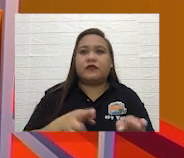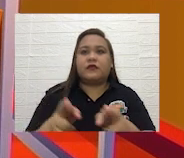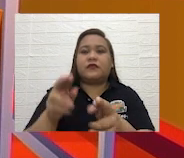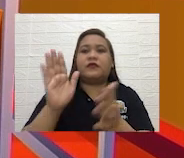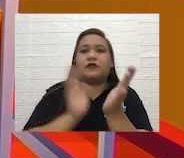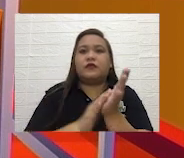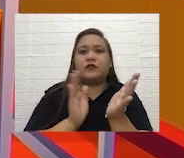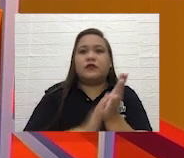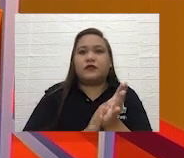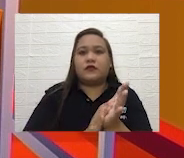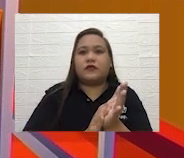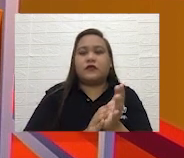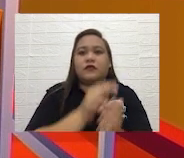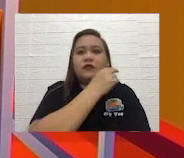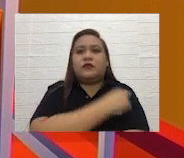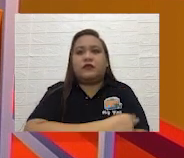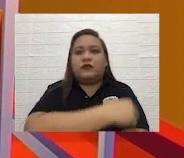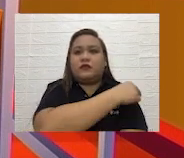school,